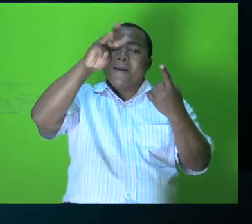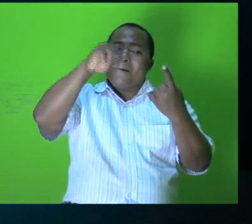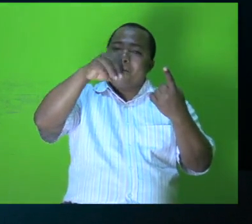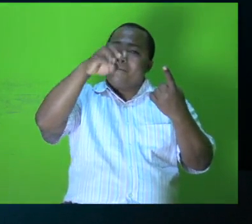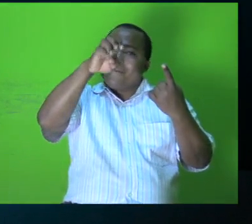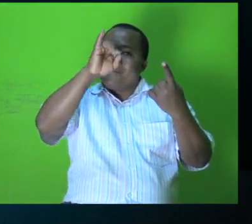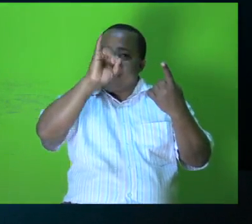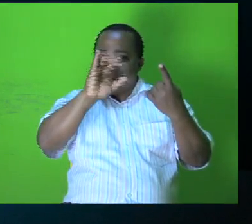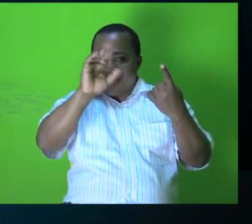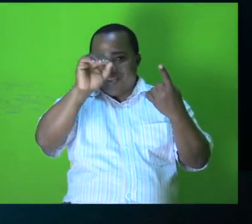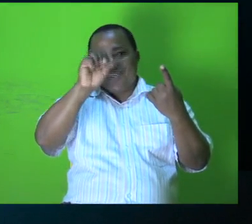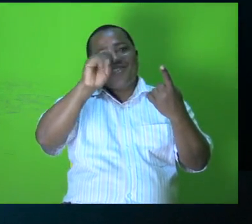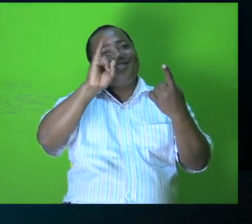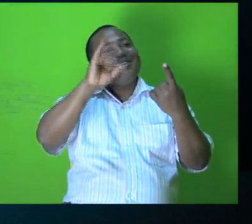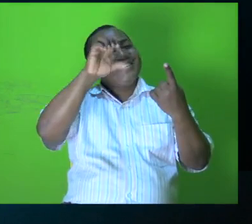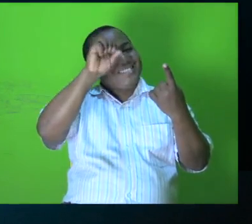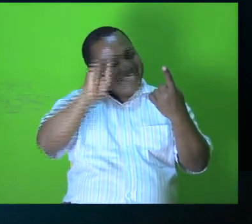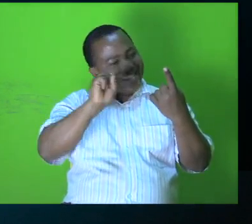meiosis.